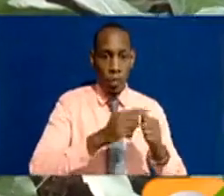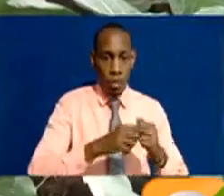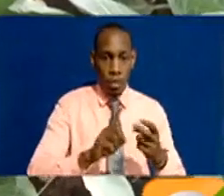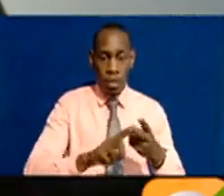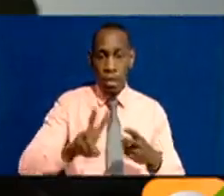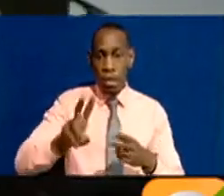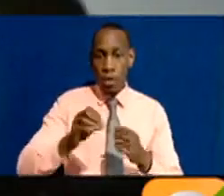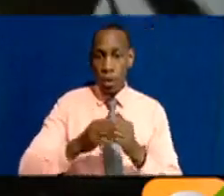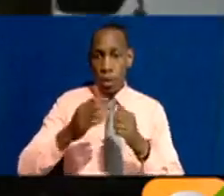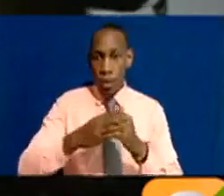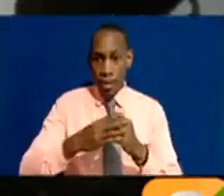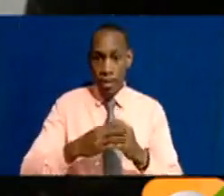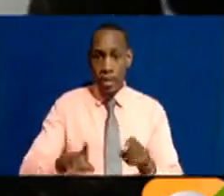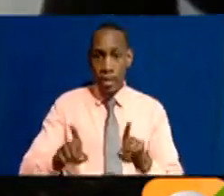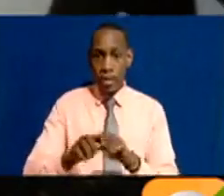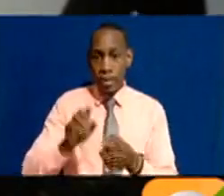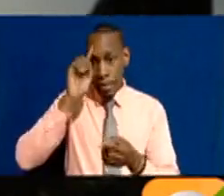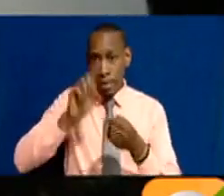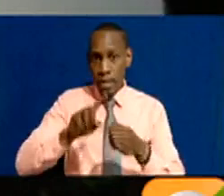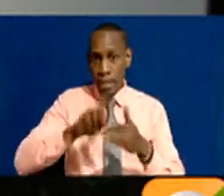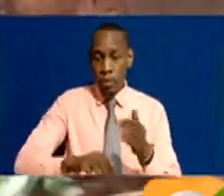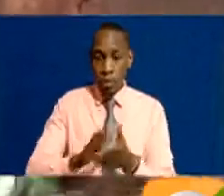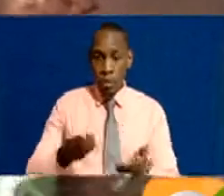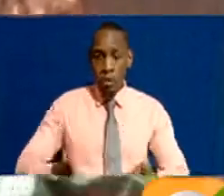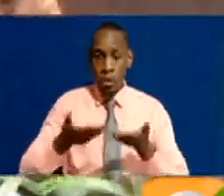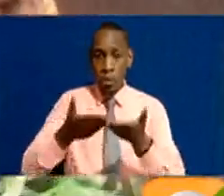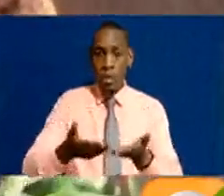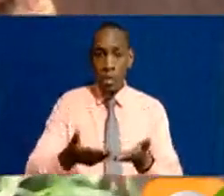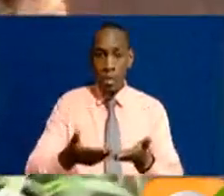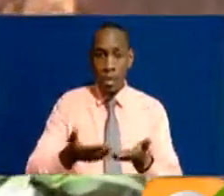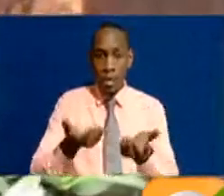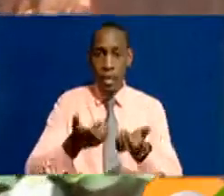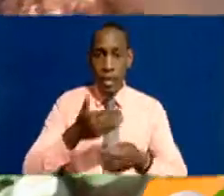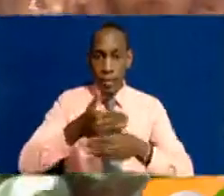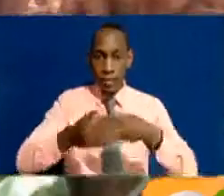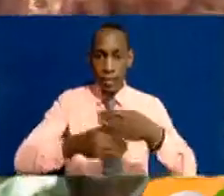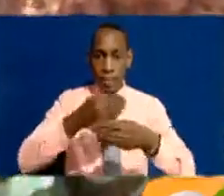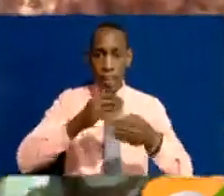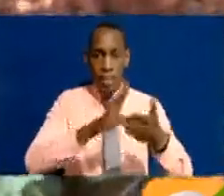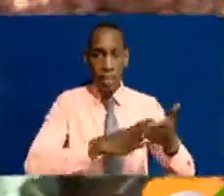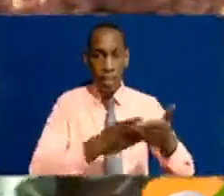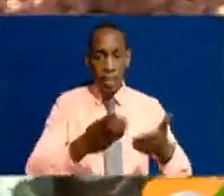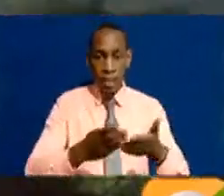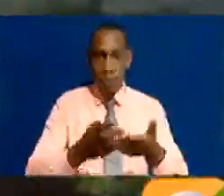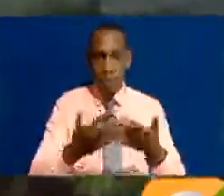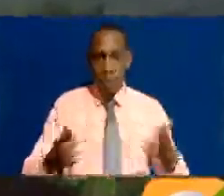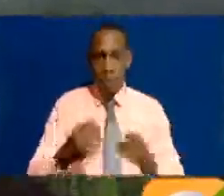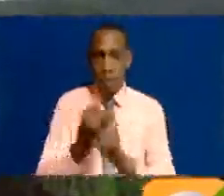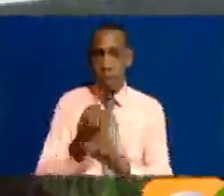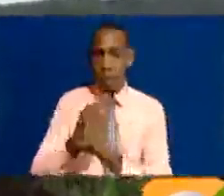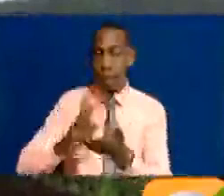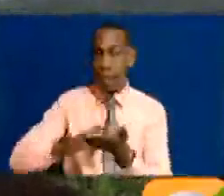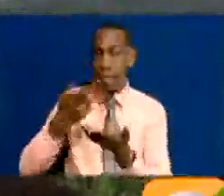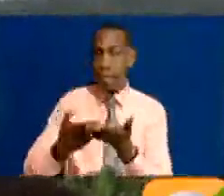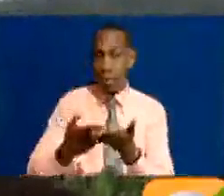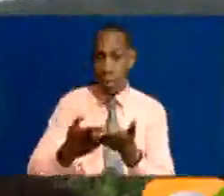and 2009 with the sole aim of providing relevant infrastructure, framework facilities, and other